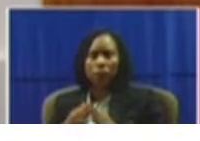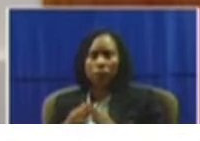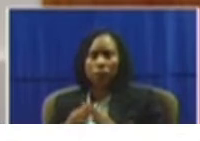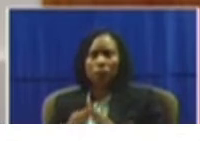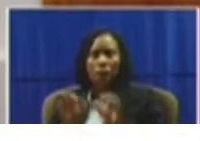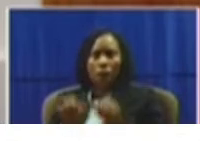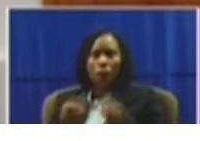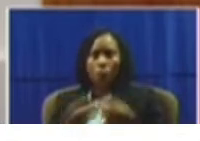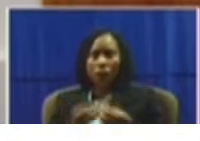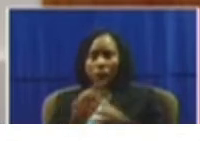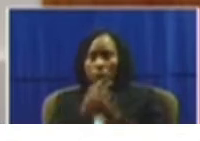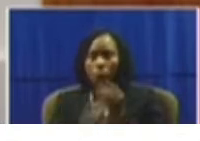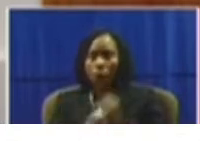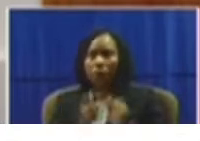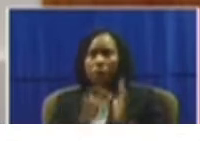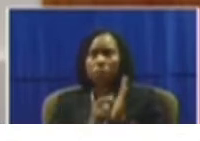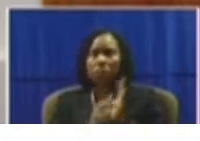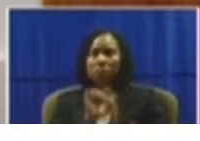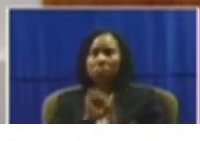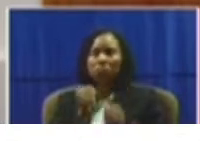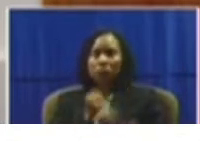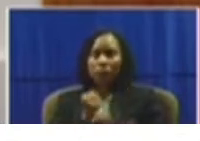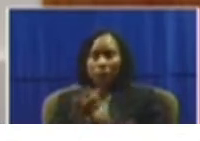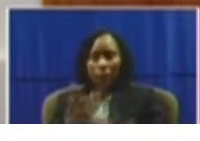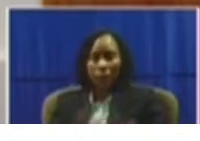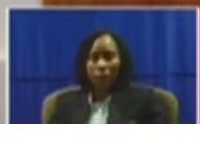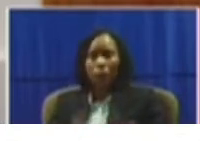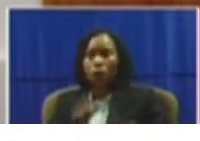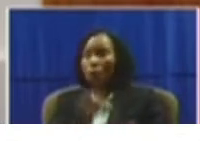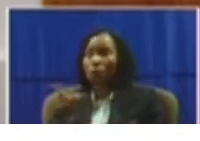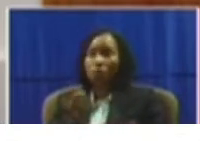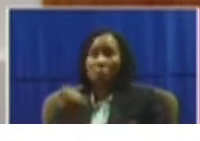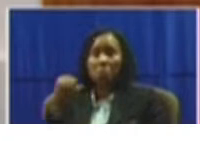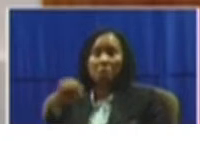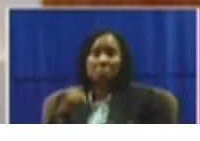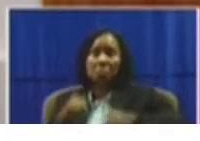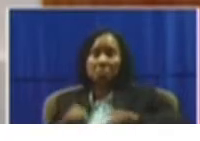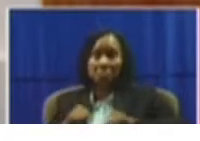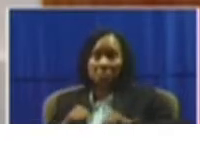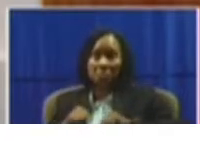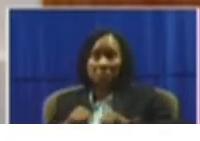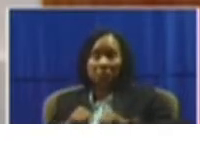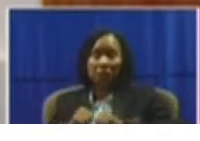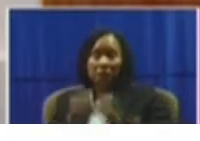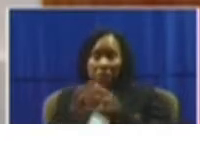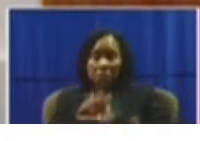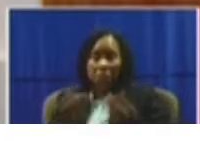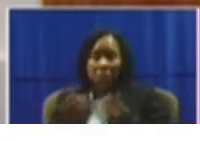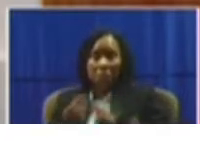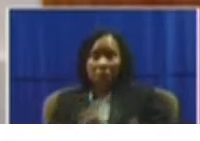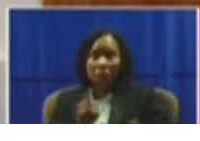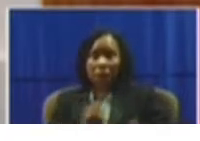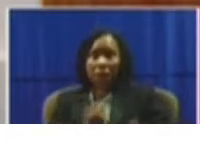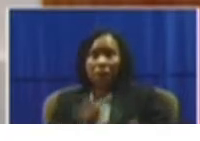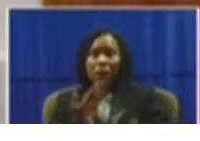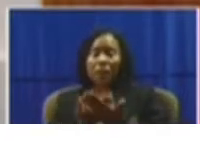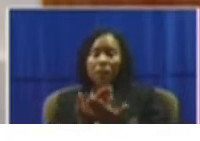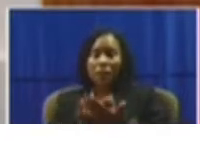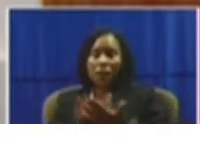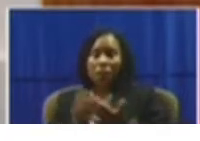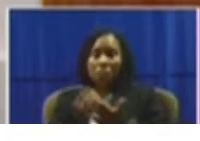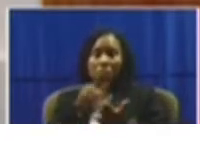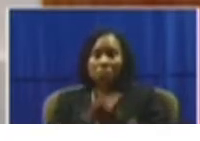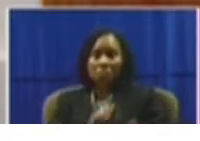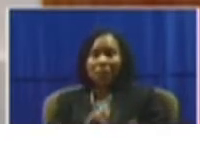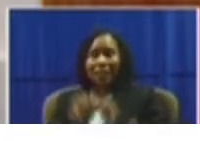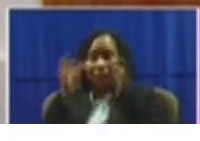agree with both of those rulings. And those who disagree have remedies themselves. They can take your decisions on review, and we